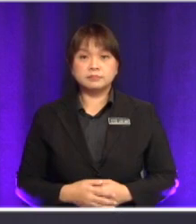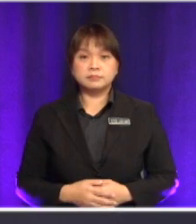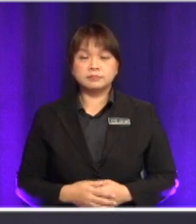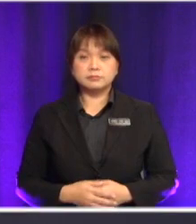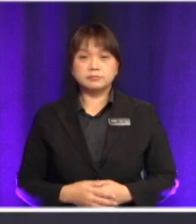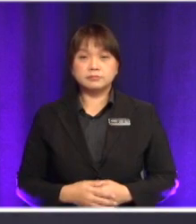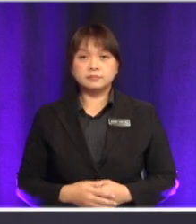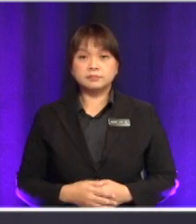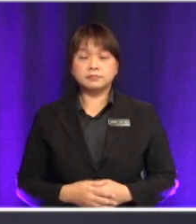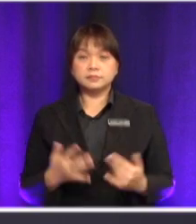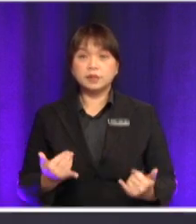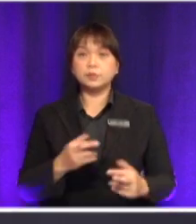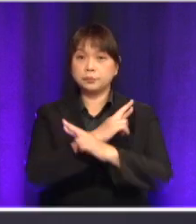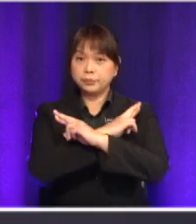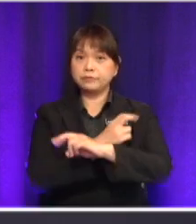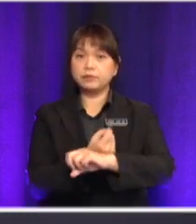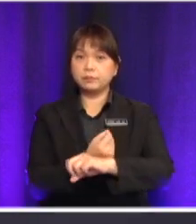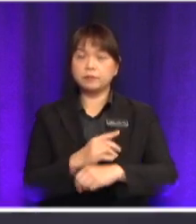back here on EduwebTV KPM.